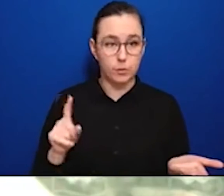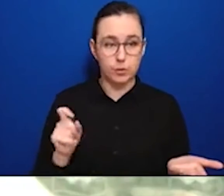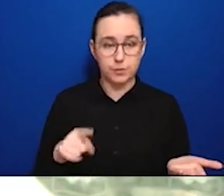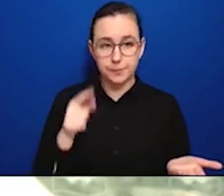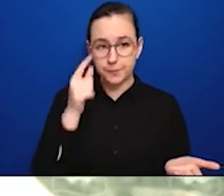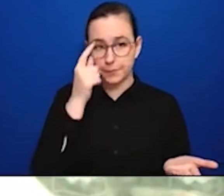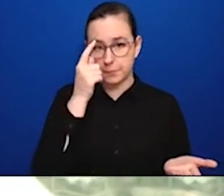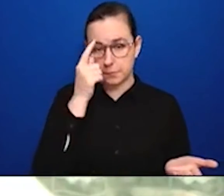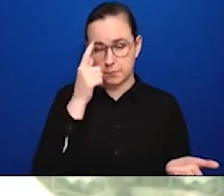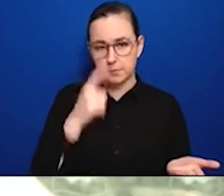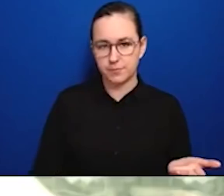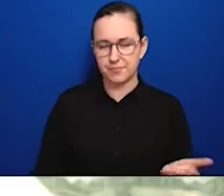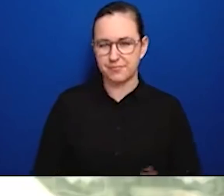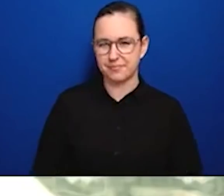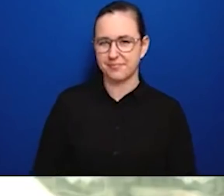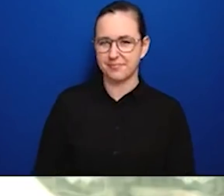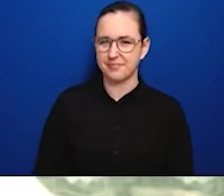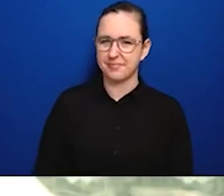ahead.